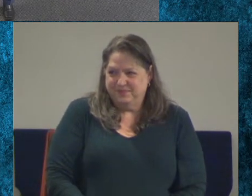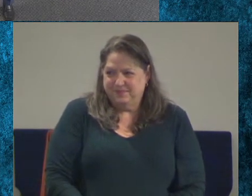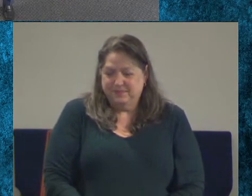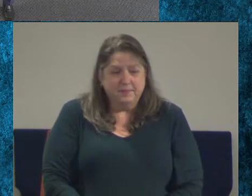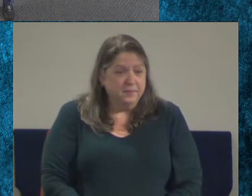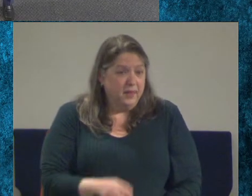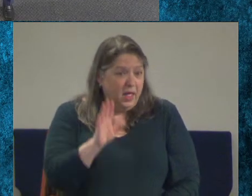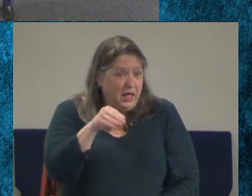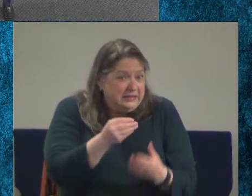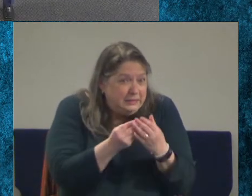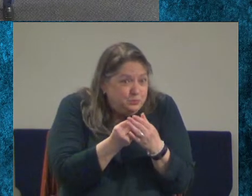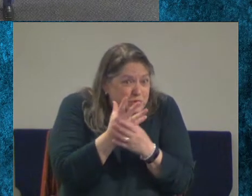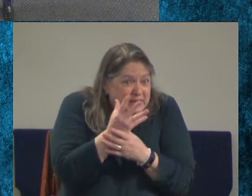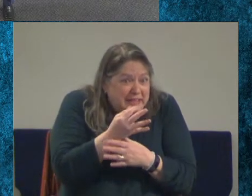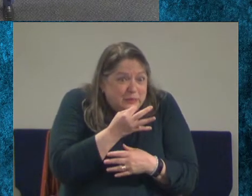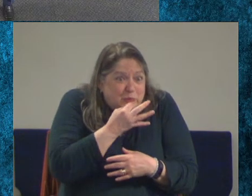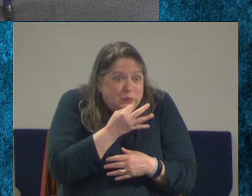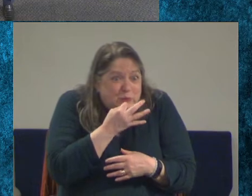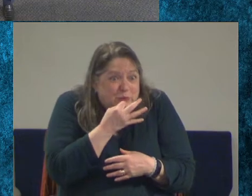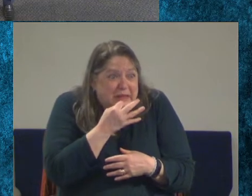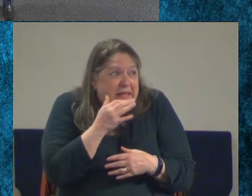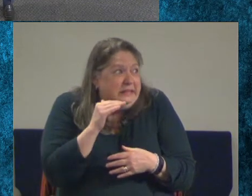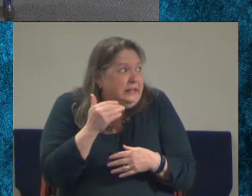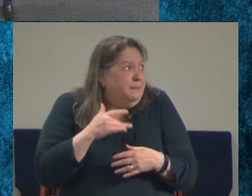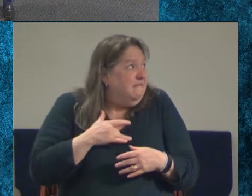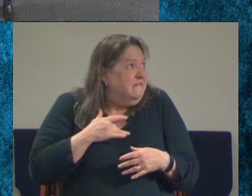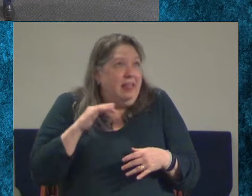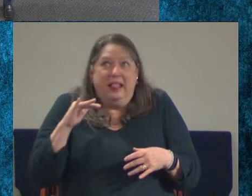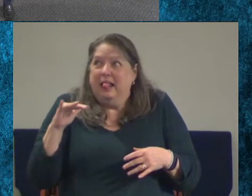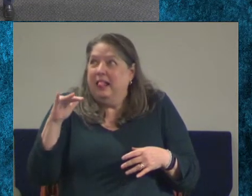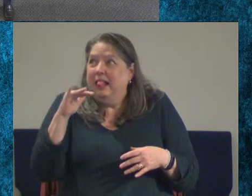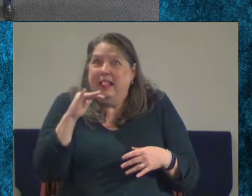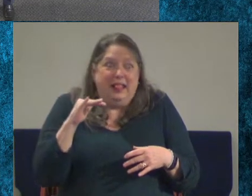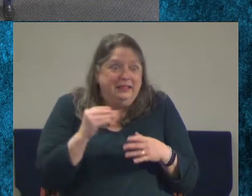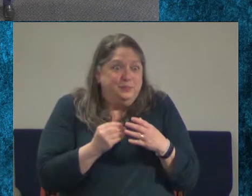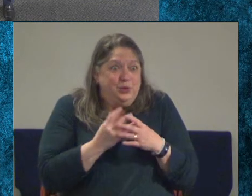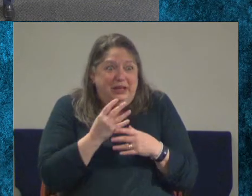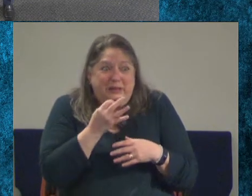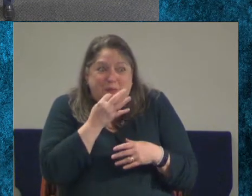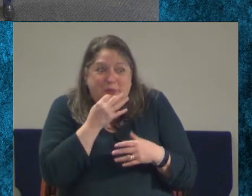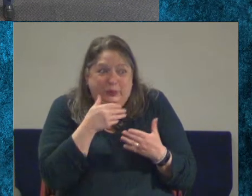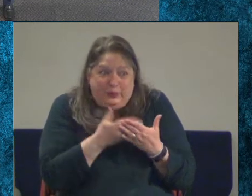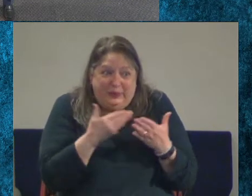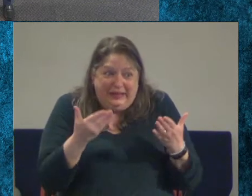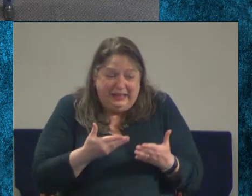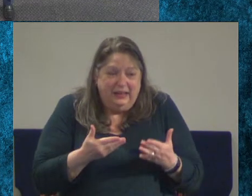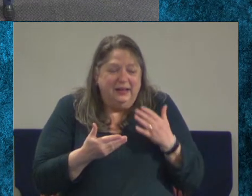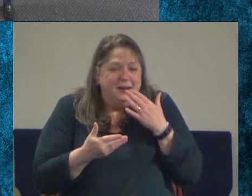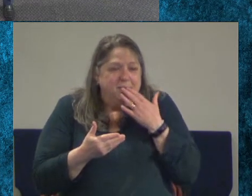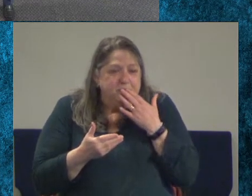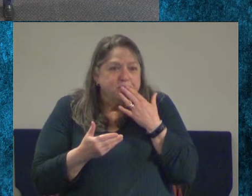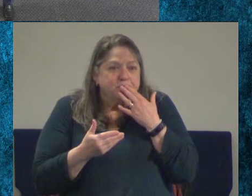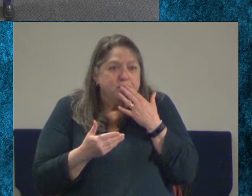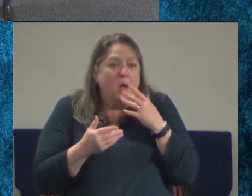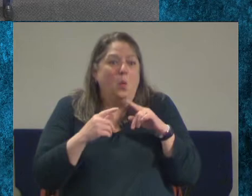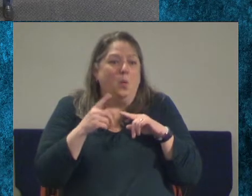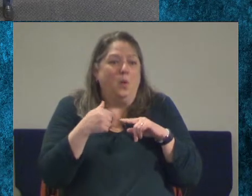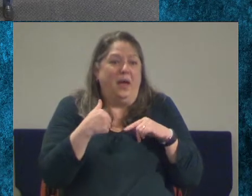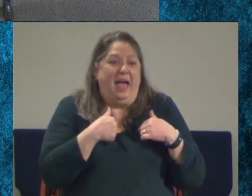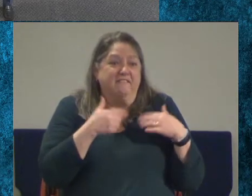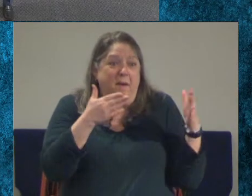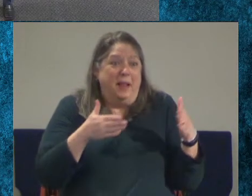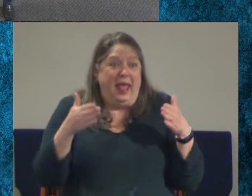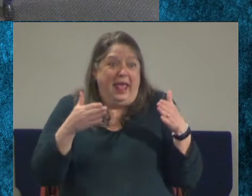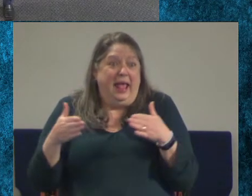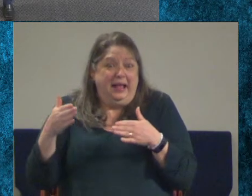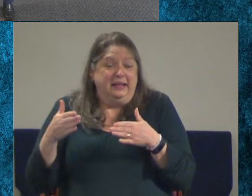So spring is around the air. Spring is coming in. It's coming in soon. And we have some big activity services coming up. We